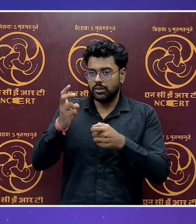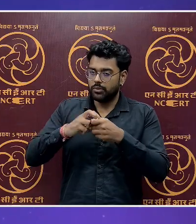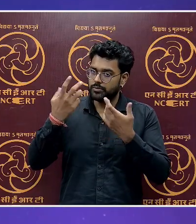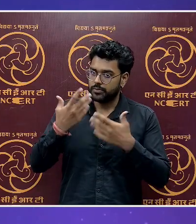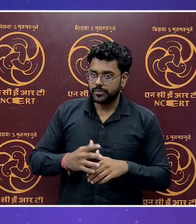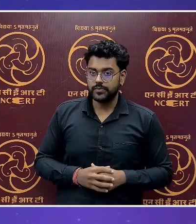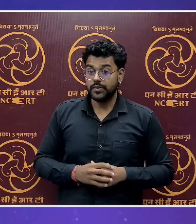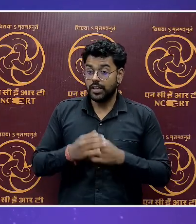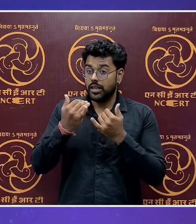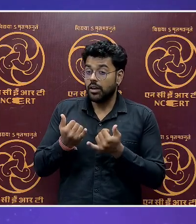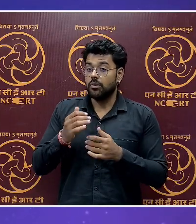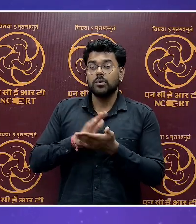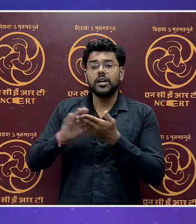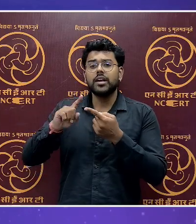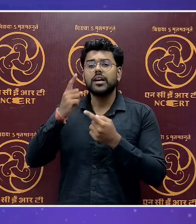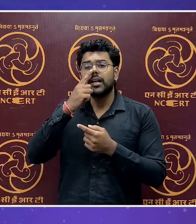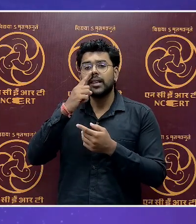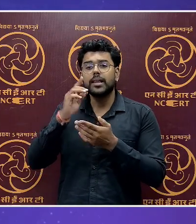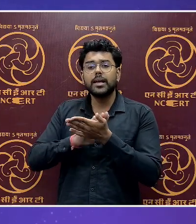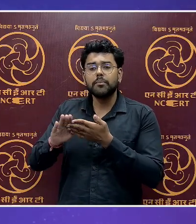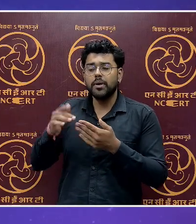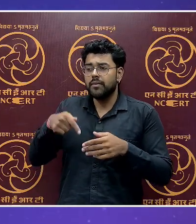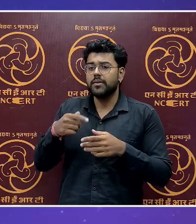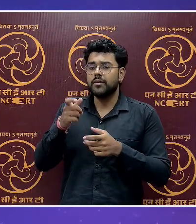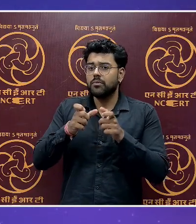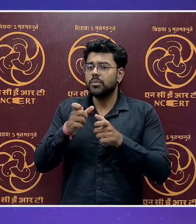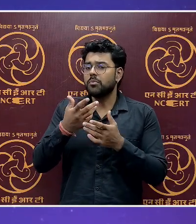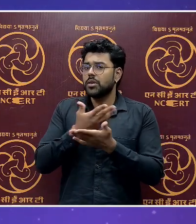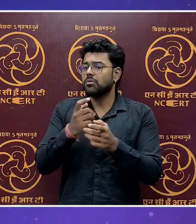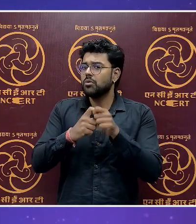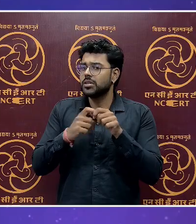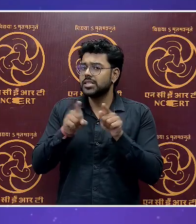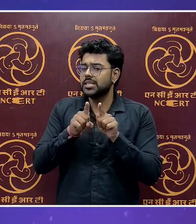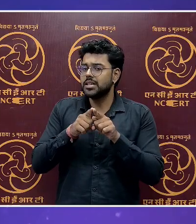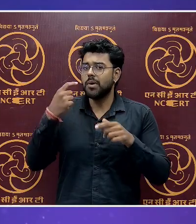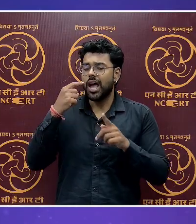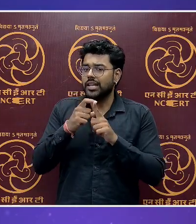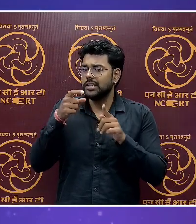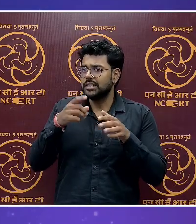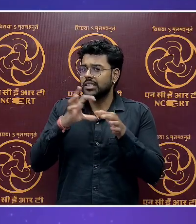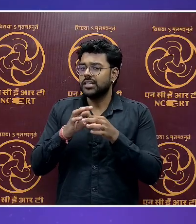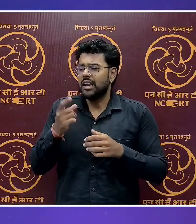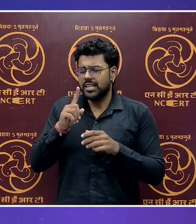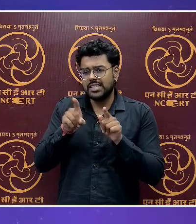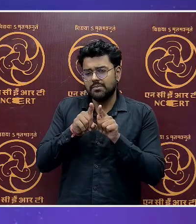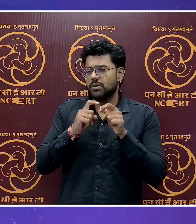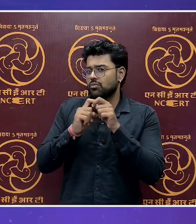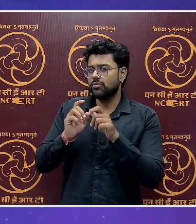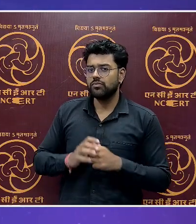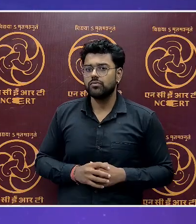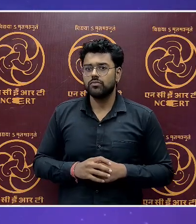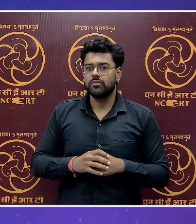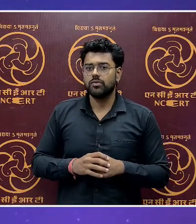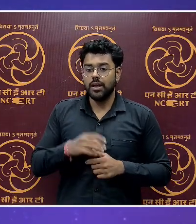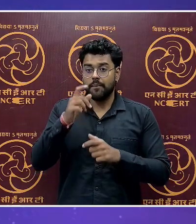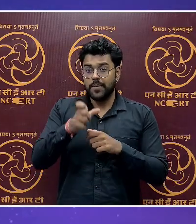demonstrations. Now, Hemlatta ma'am, we have been receiving some questions frequently Yeah. regarding Meri Yeah. Pehchan. Now, I'm taking one such question. The viewer